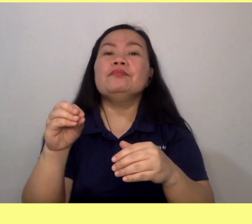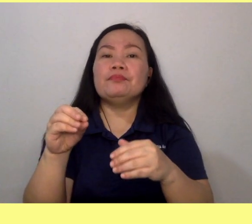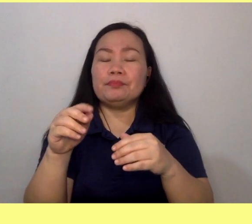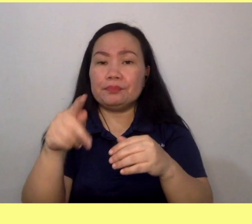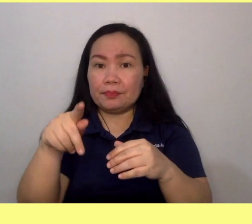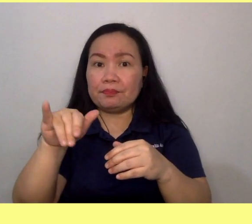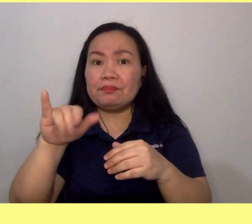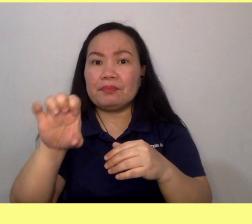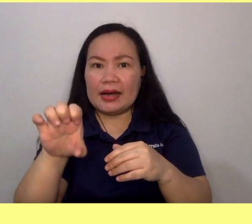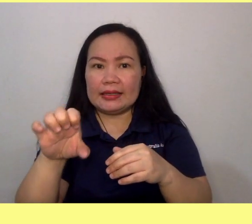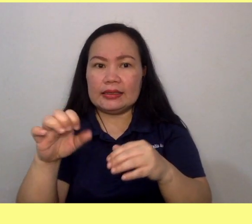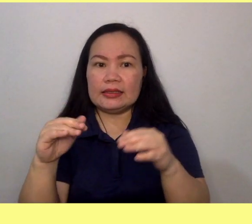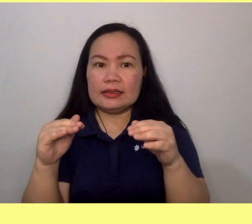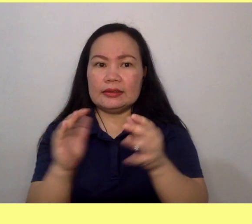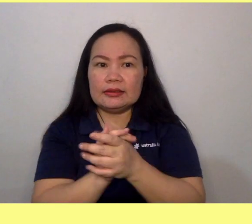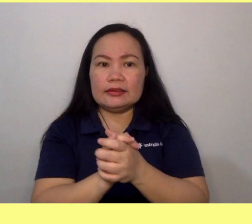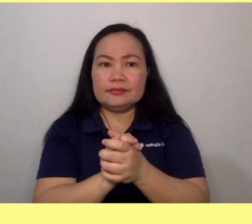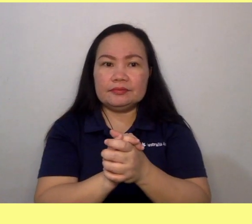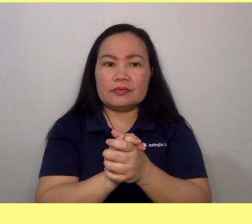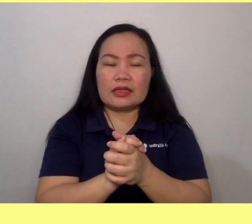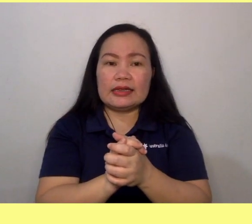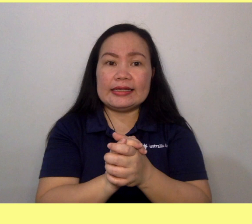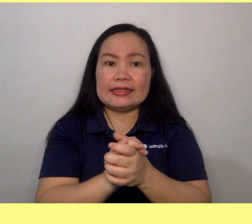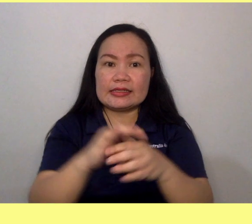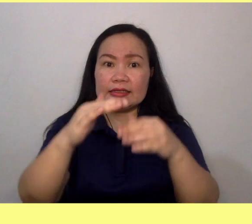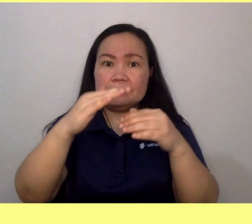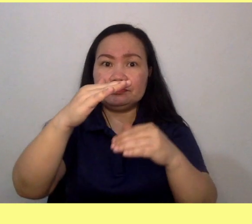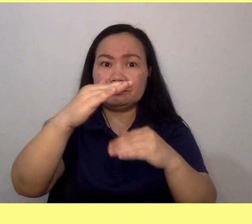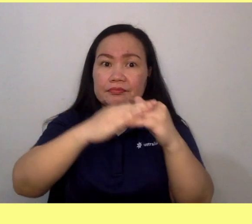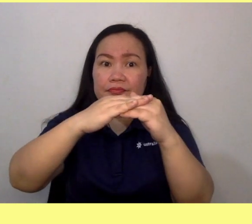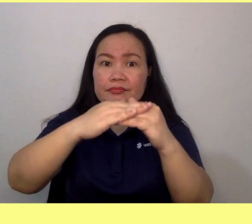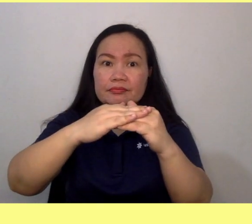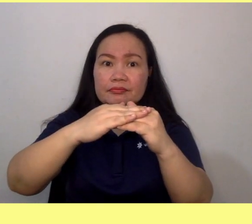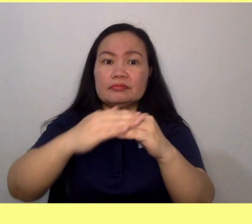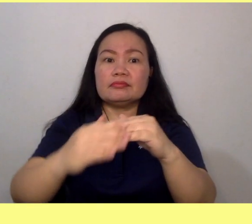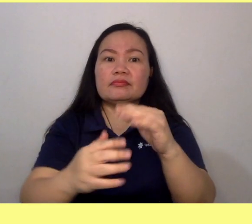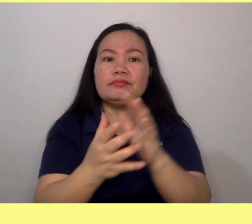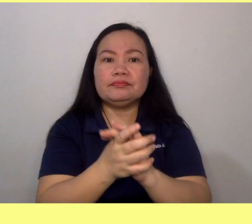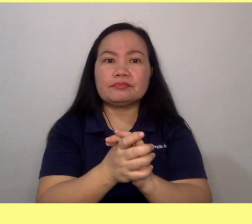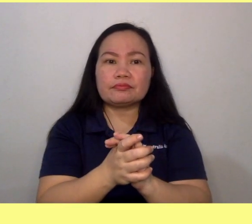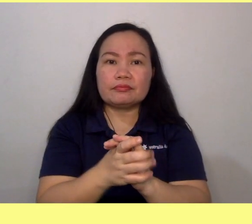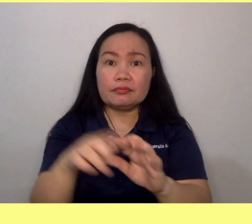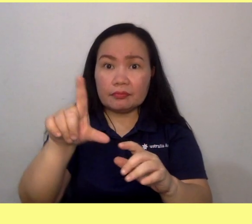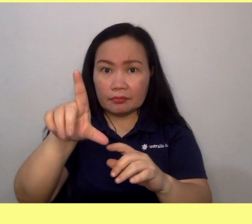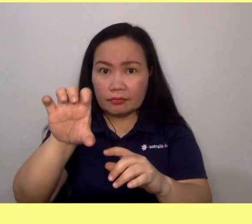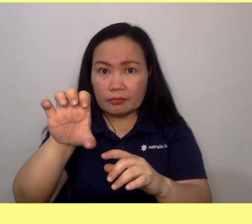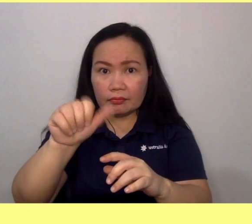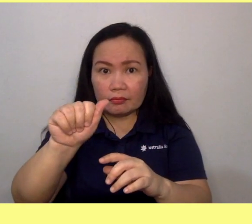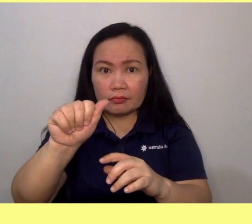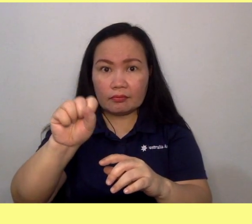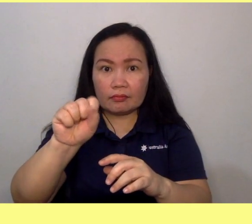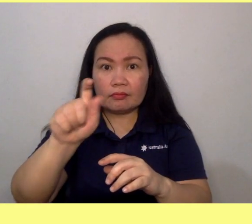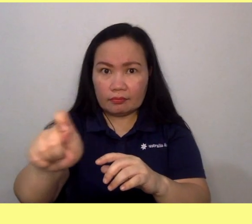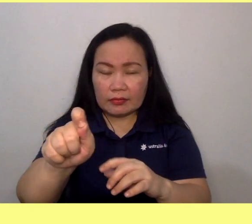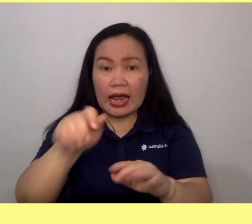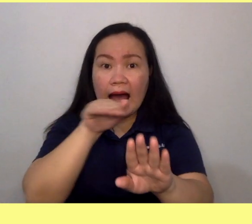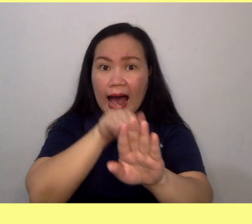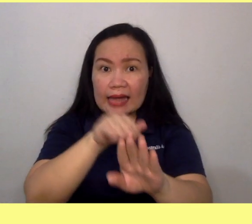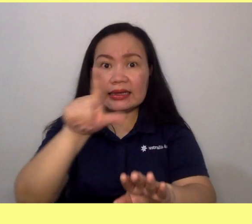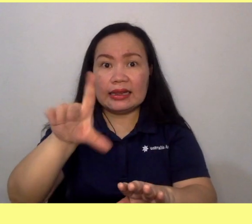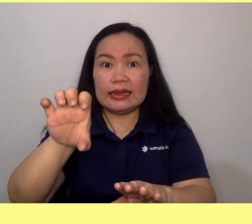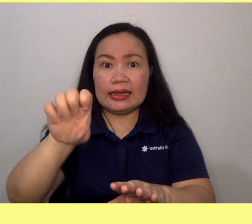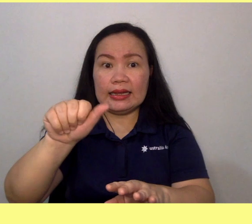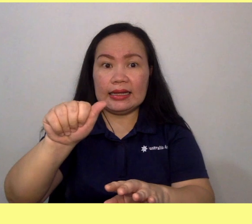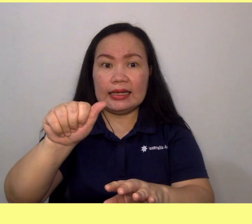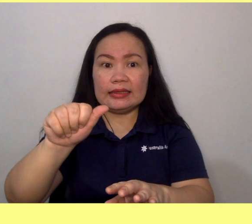number of pineapple pie, which is y. At least, ang symbol mo dyan, dun, kung titingnan mo yung mga keywords natin,